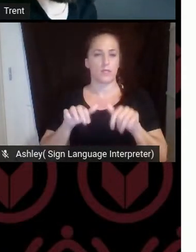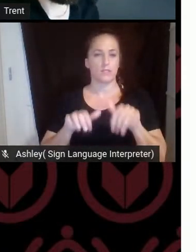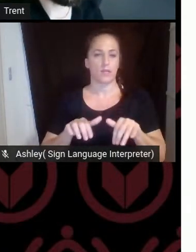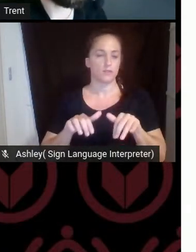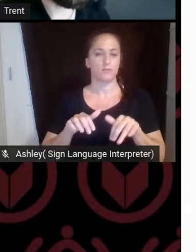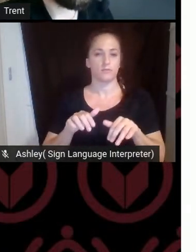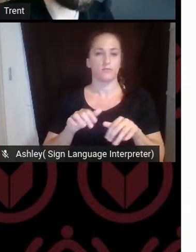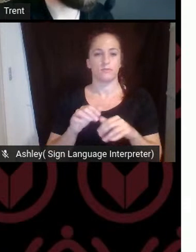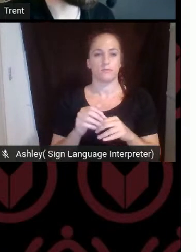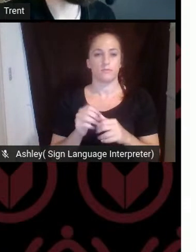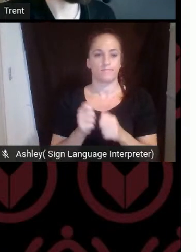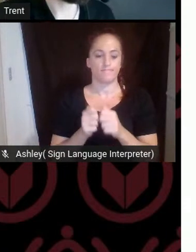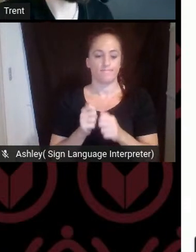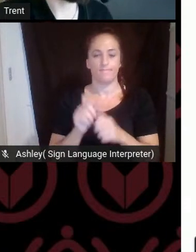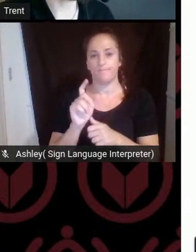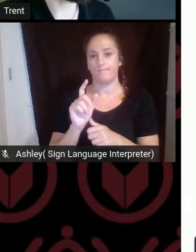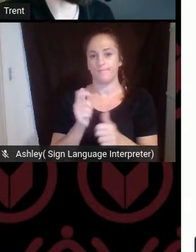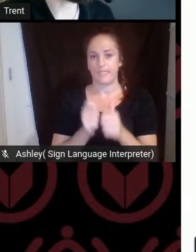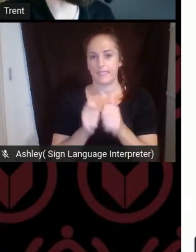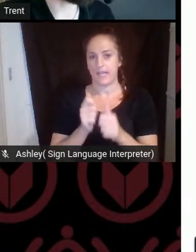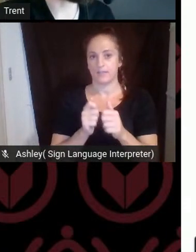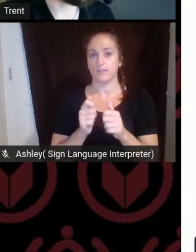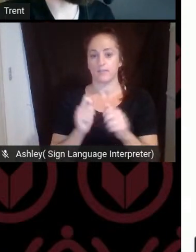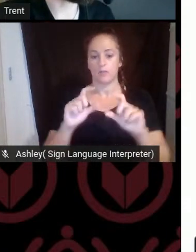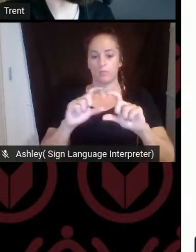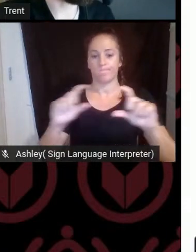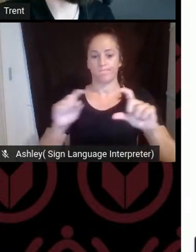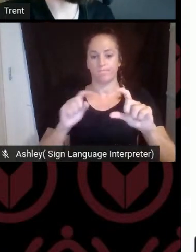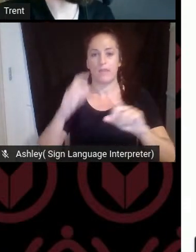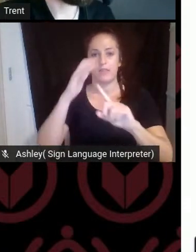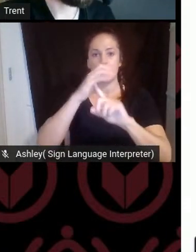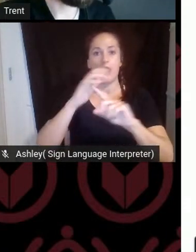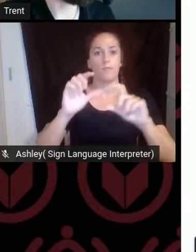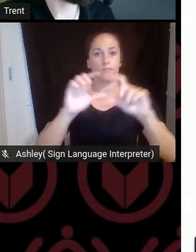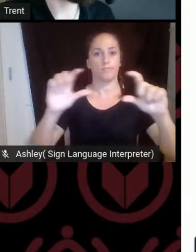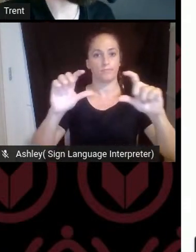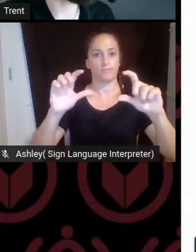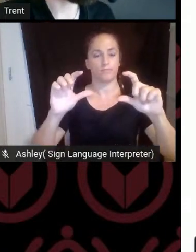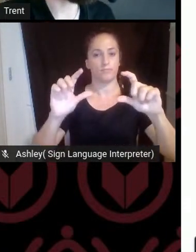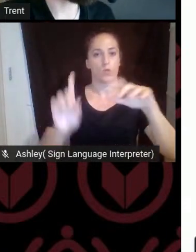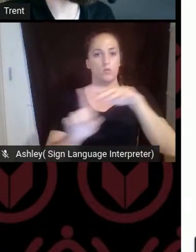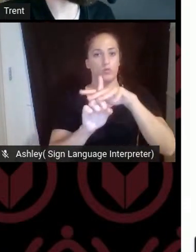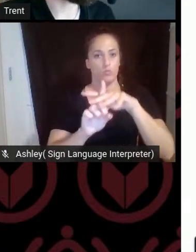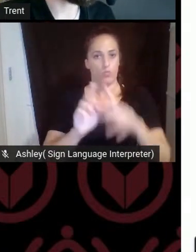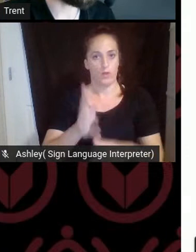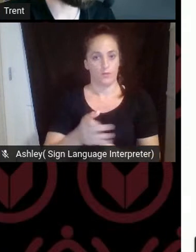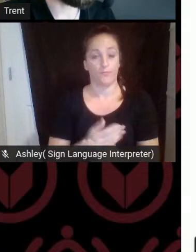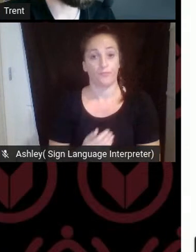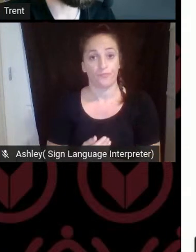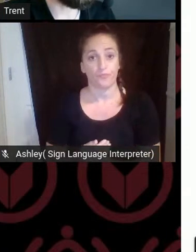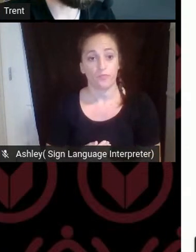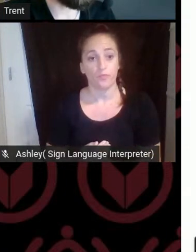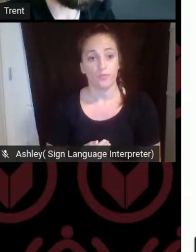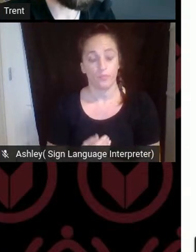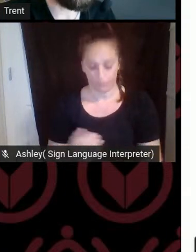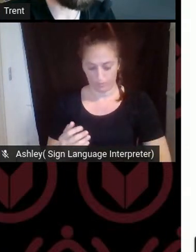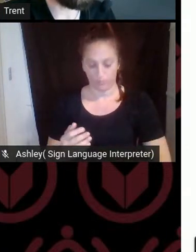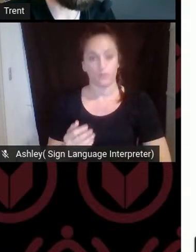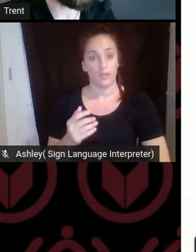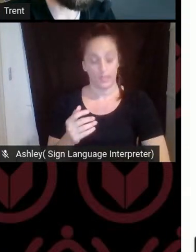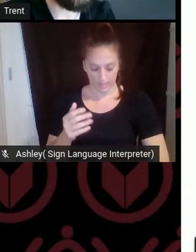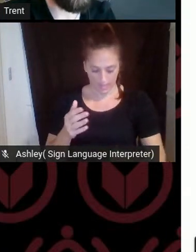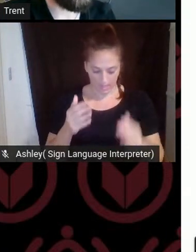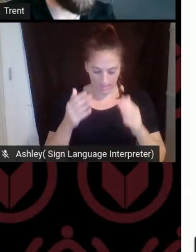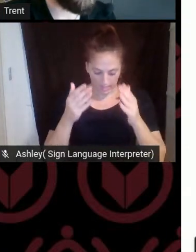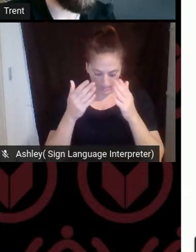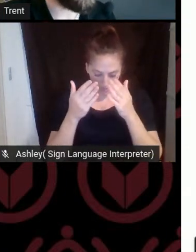text-based post. It'll show up right at the top of the stream. So this is kind of like an overall, like,